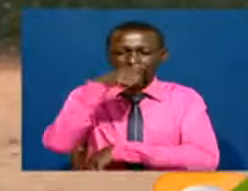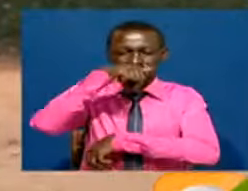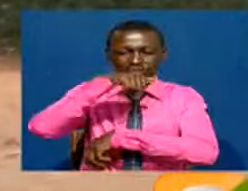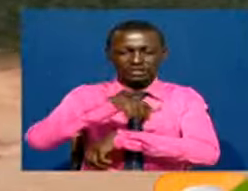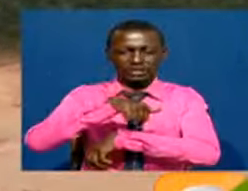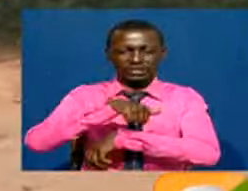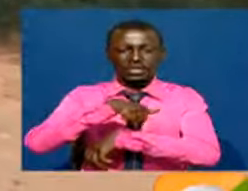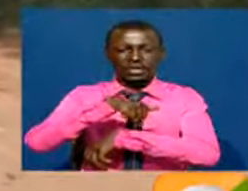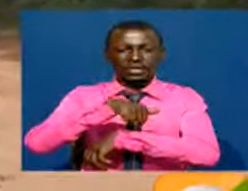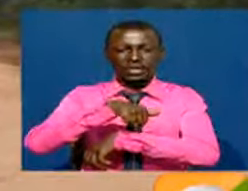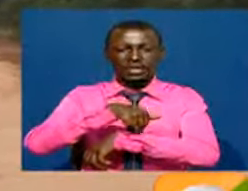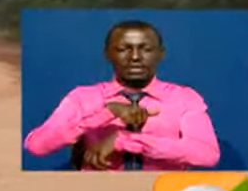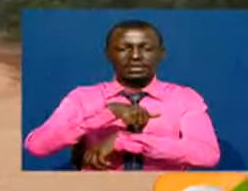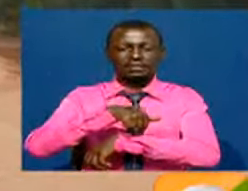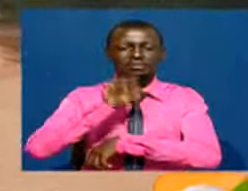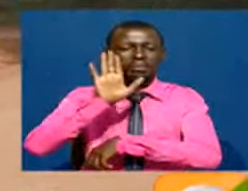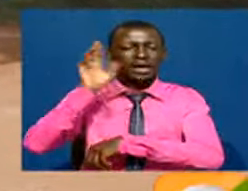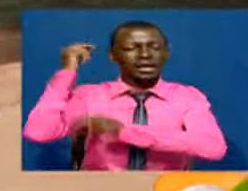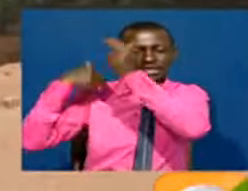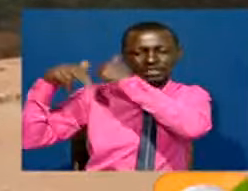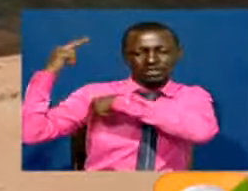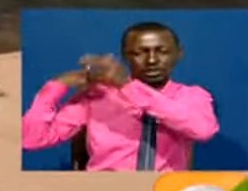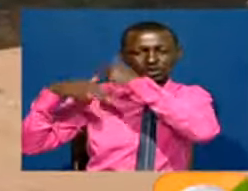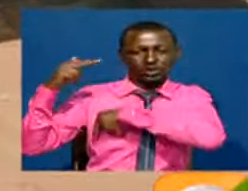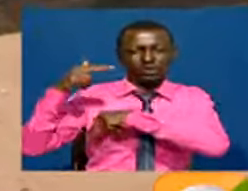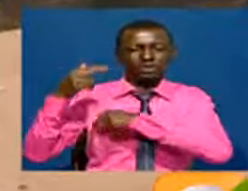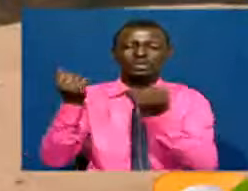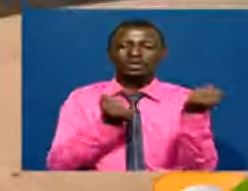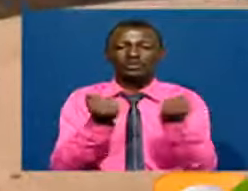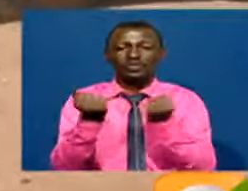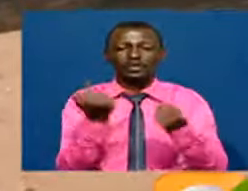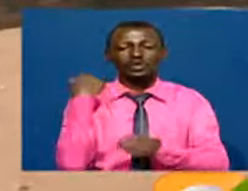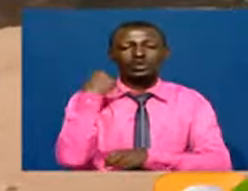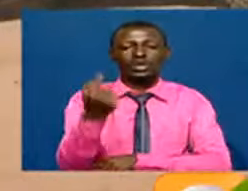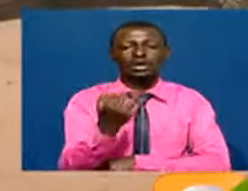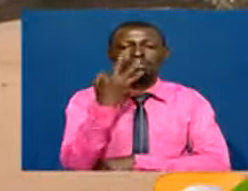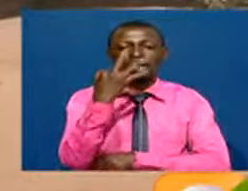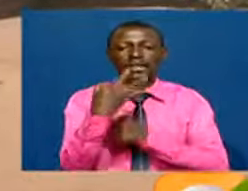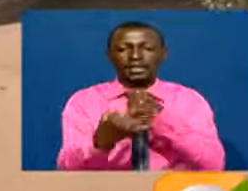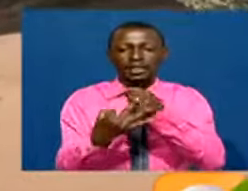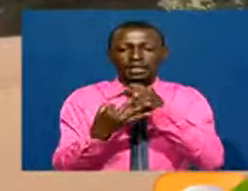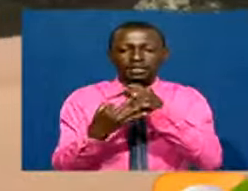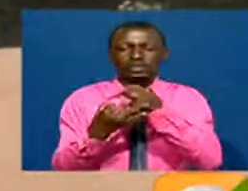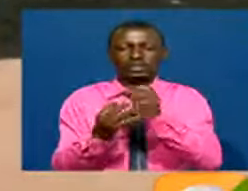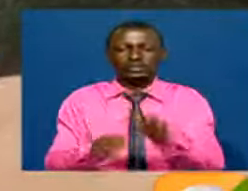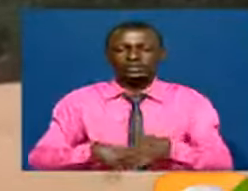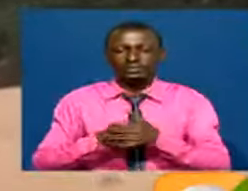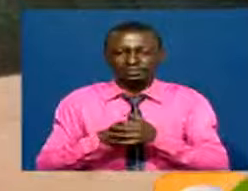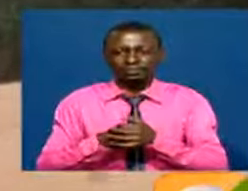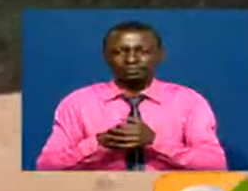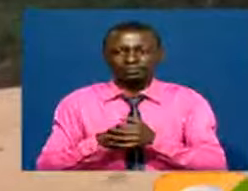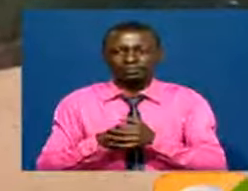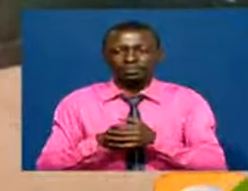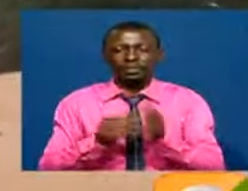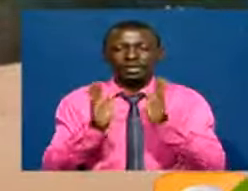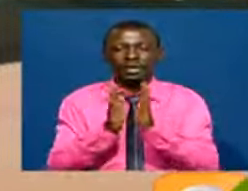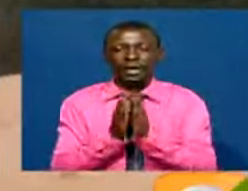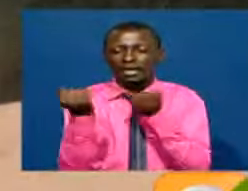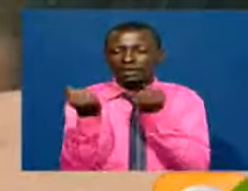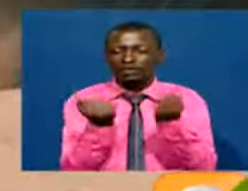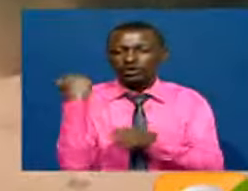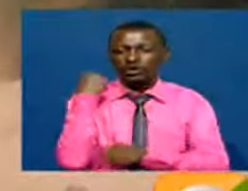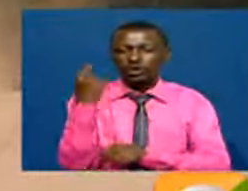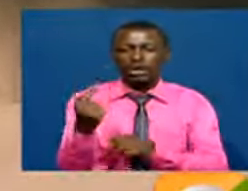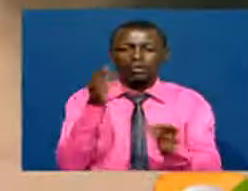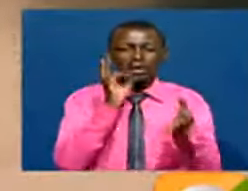history of the Rhino Charge. Car number 38, Bundu Fundi, led by Sean Avery, and car number 33, Team